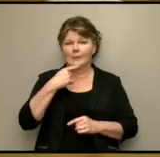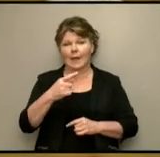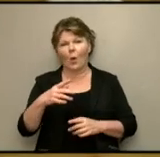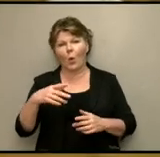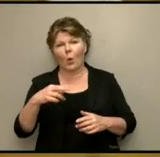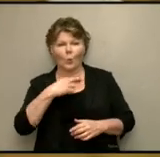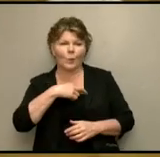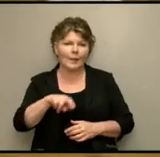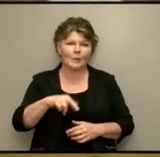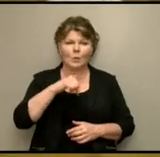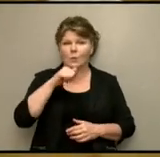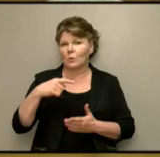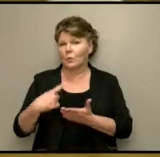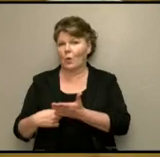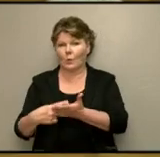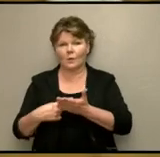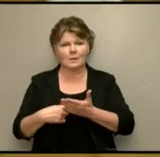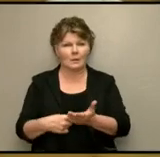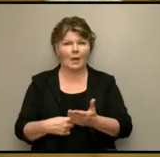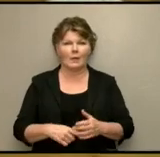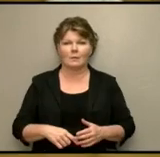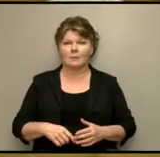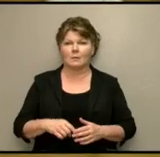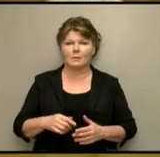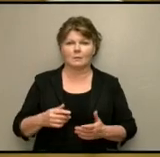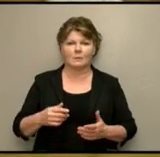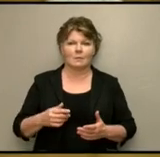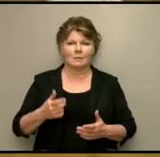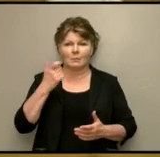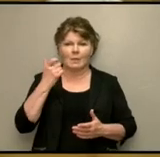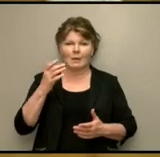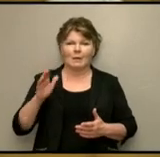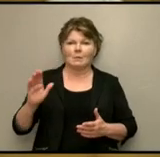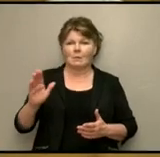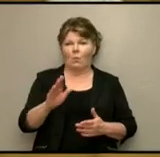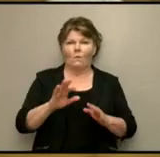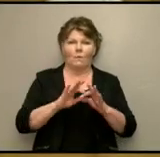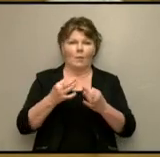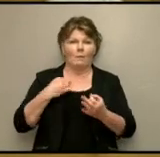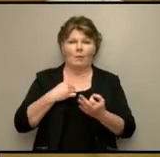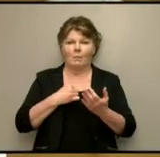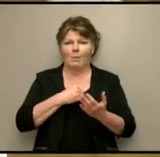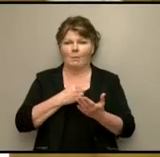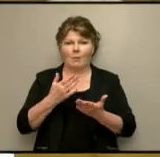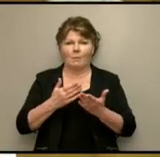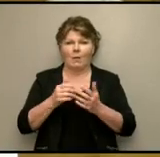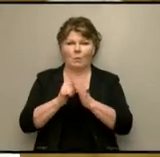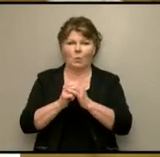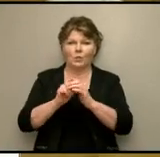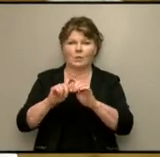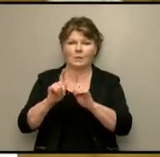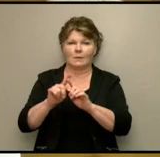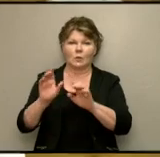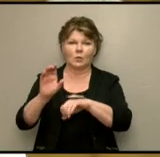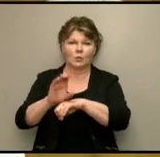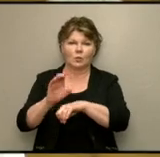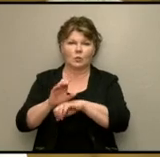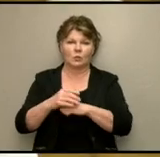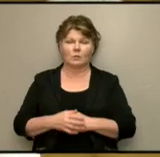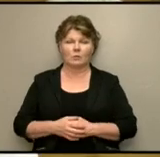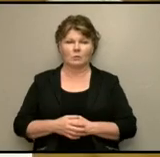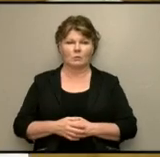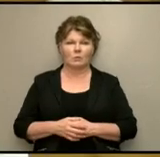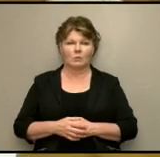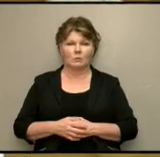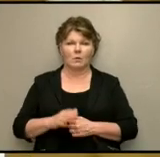as around relatives that worship at a different church. That can be awkward with our differences. But those differences make